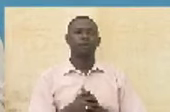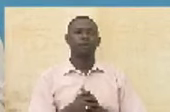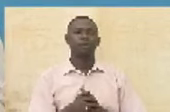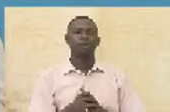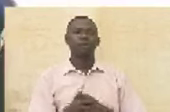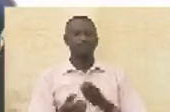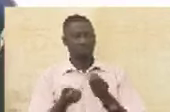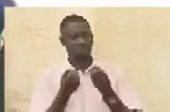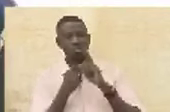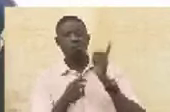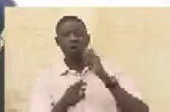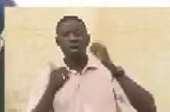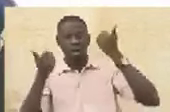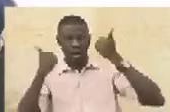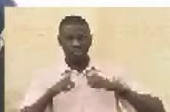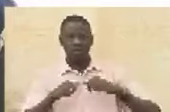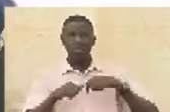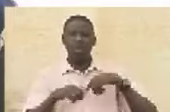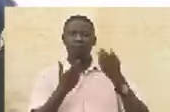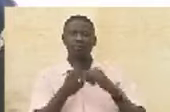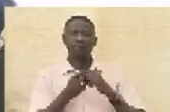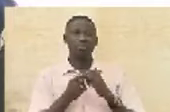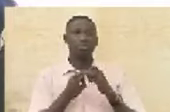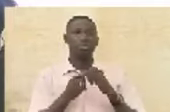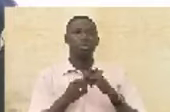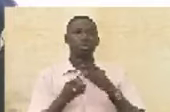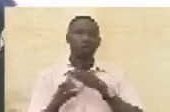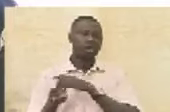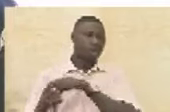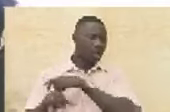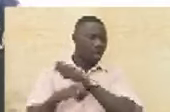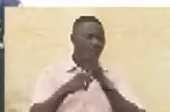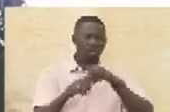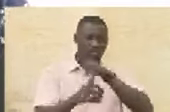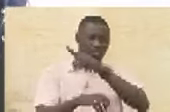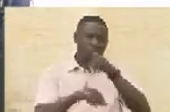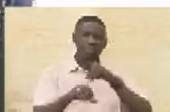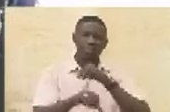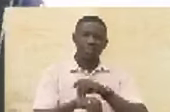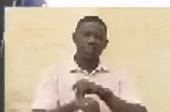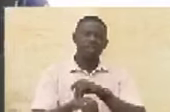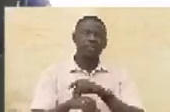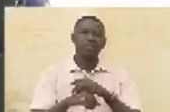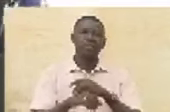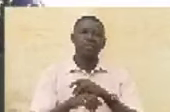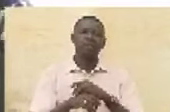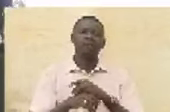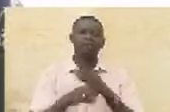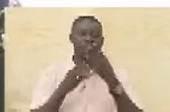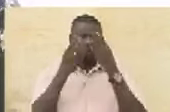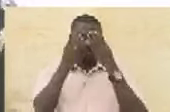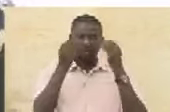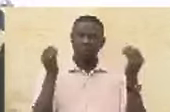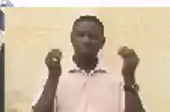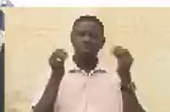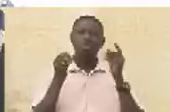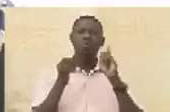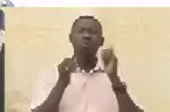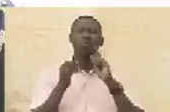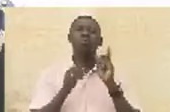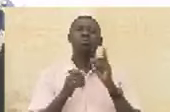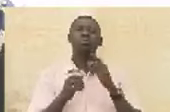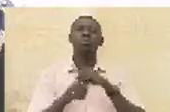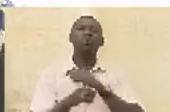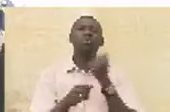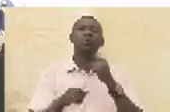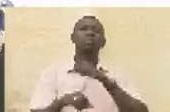happened after you got out of the place? Where were you placed? Fo safo na nya brita ta fo nyin boro nyin boro min la dingirato